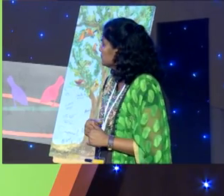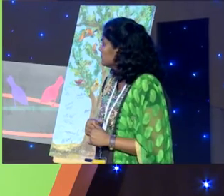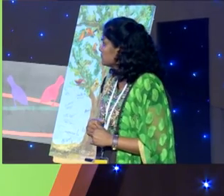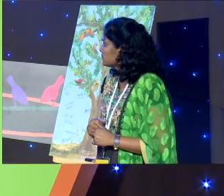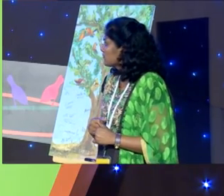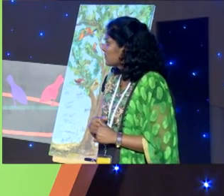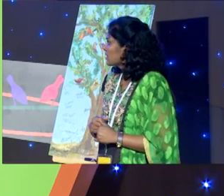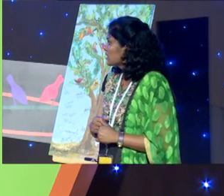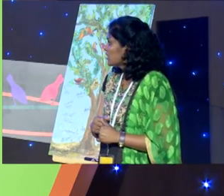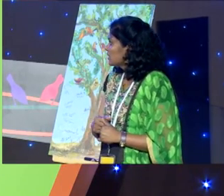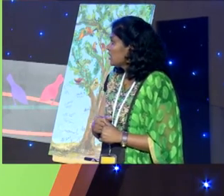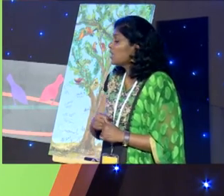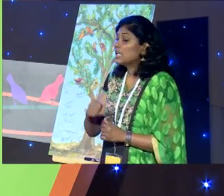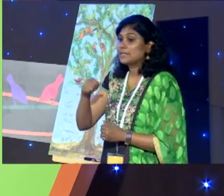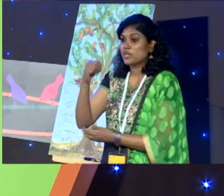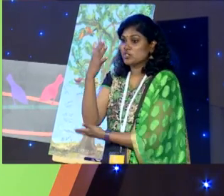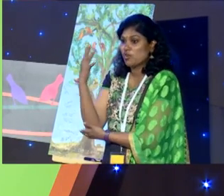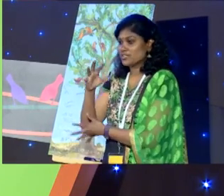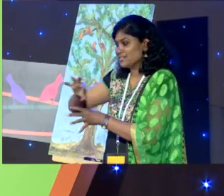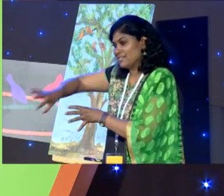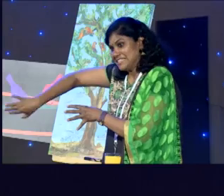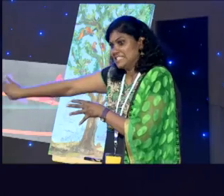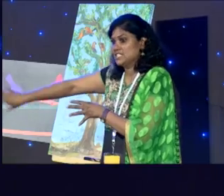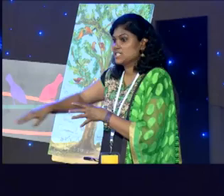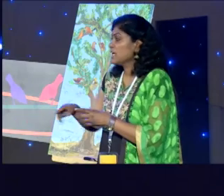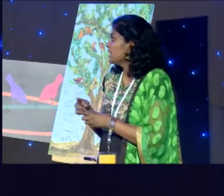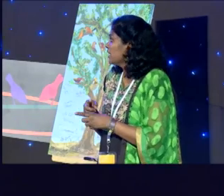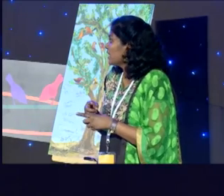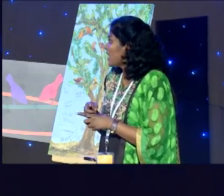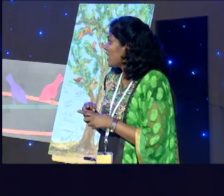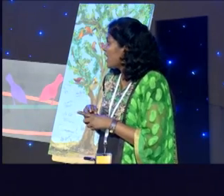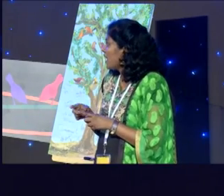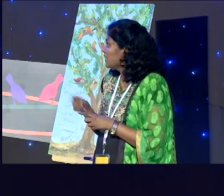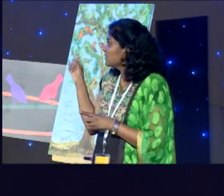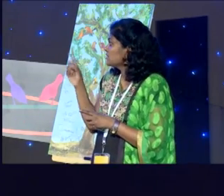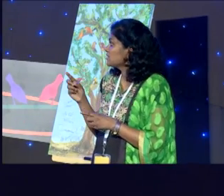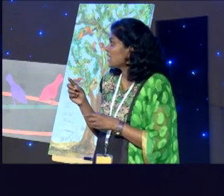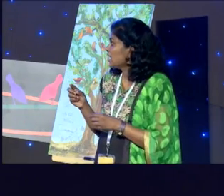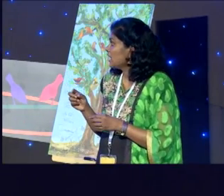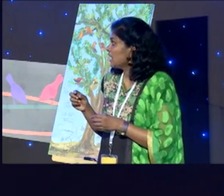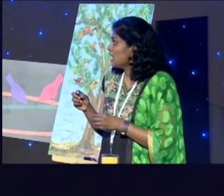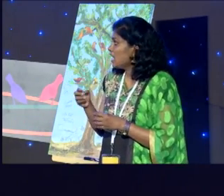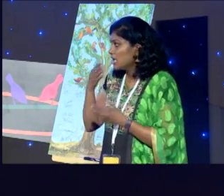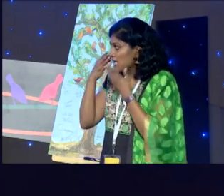these forests are isolated from each other, there's a lot of inbreeding happening. And